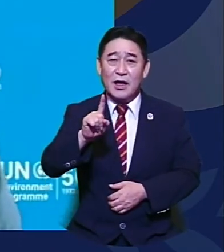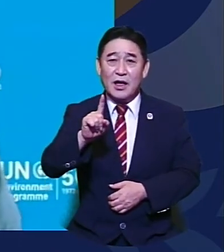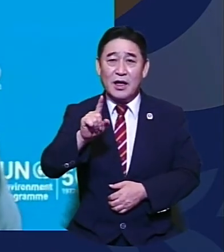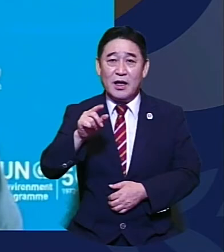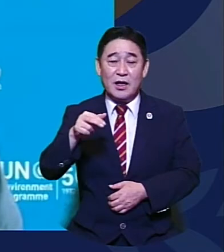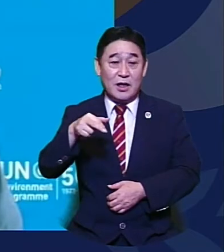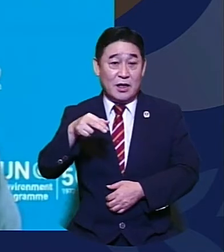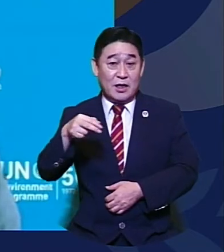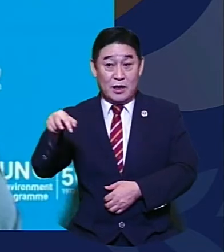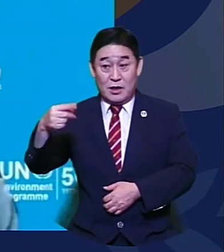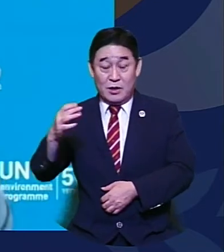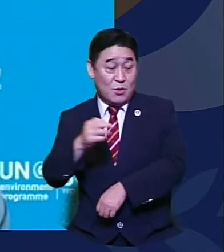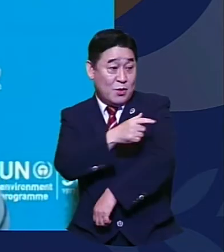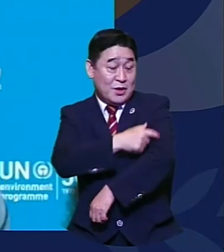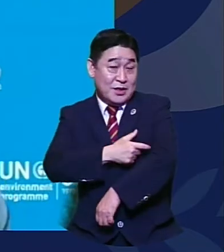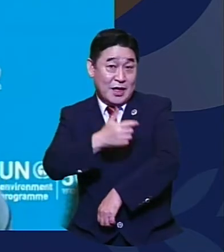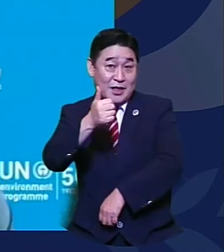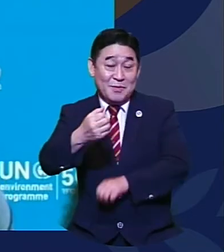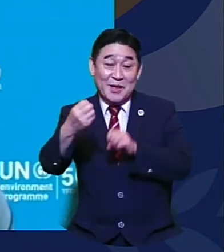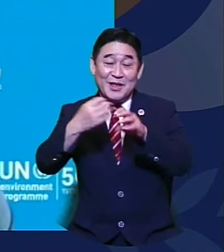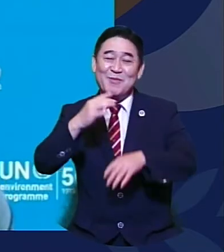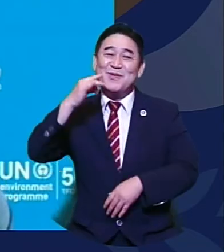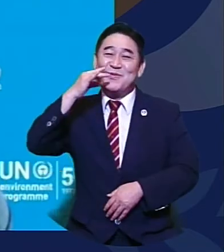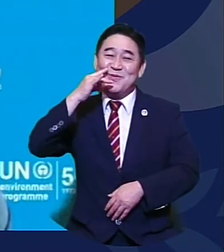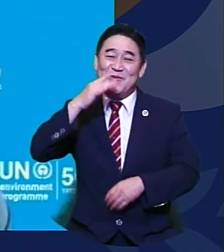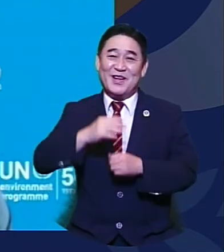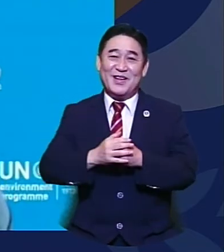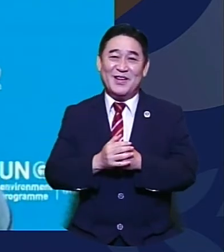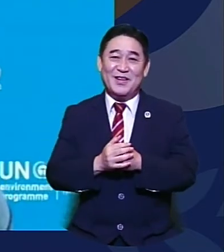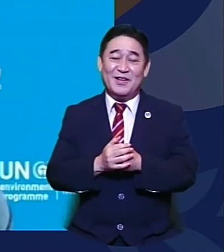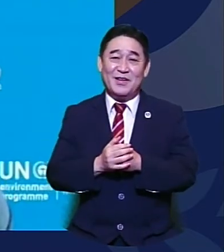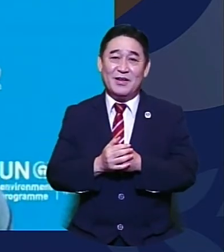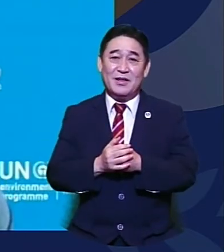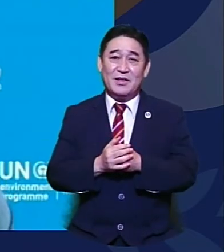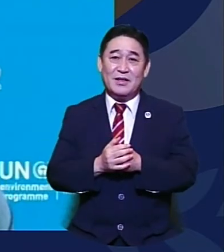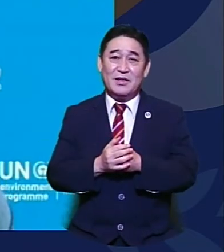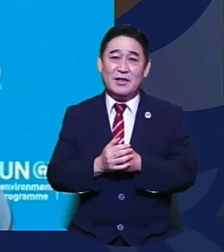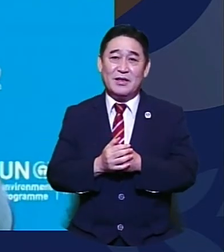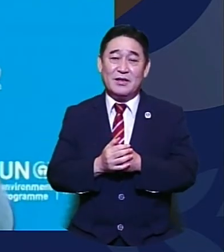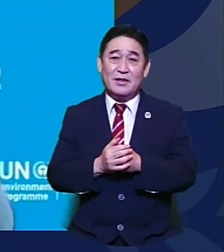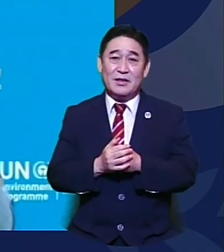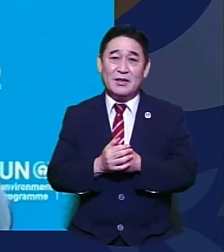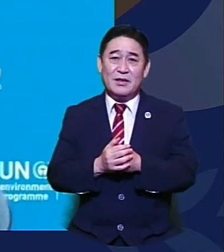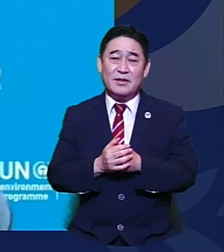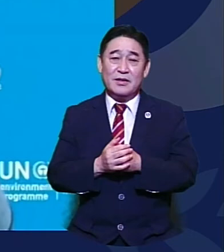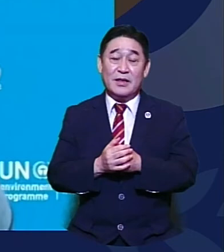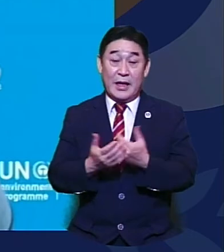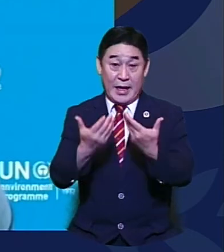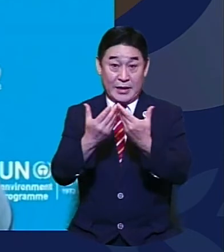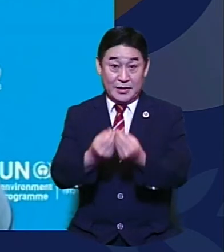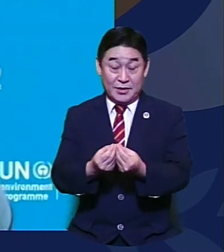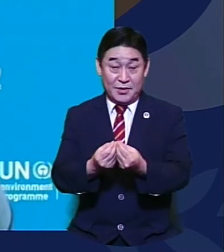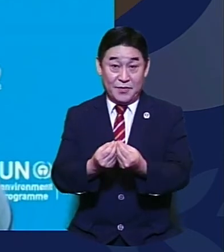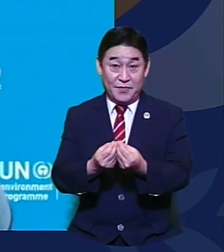I think expensive is relative, because I was actually reflecting, for example,